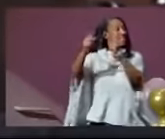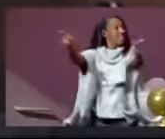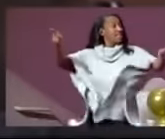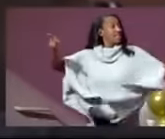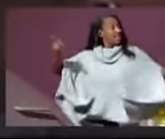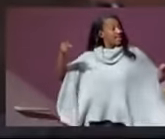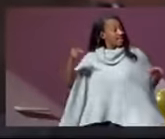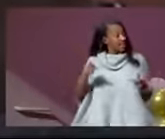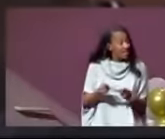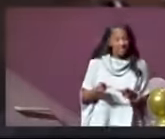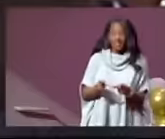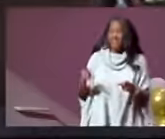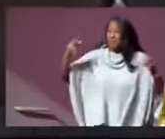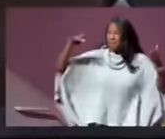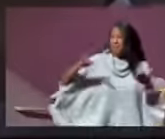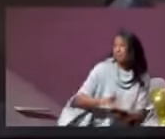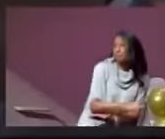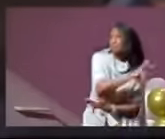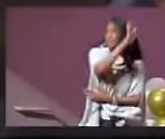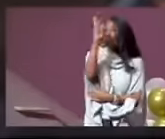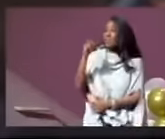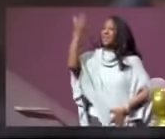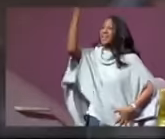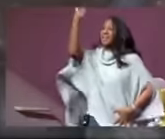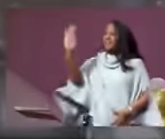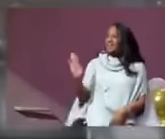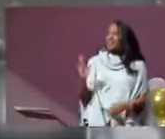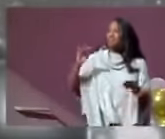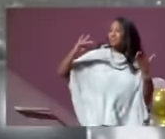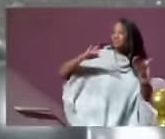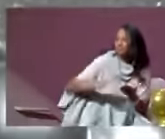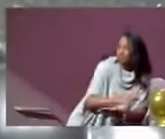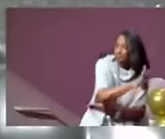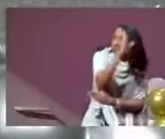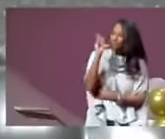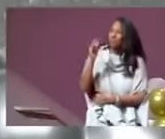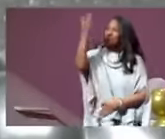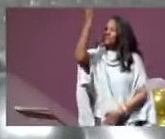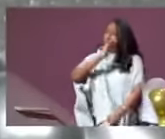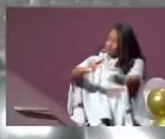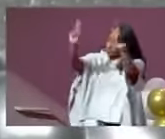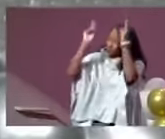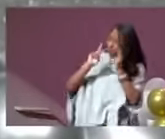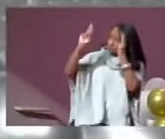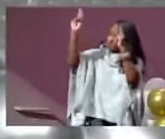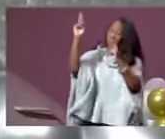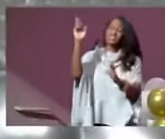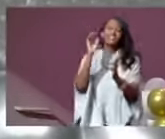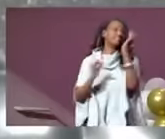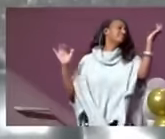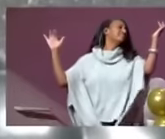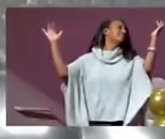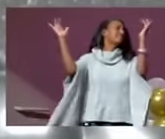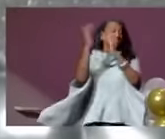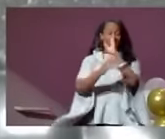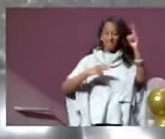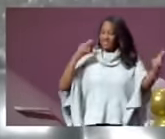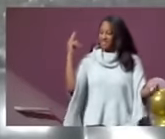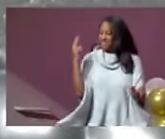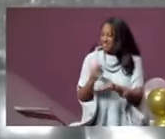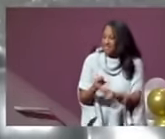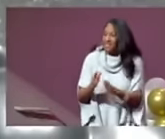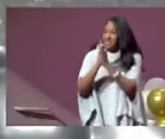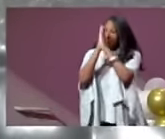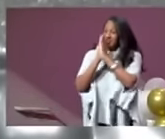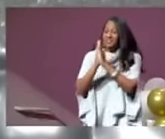place. Be glorified. God, be glorified. God, be glorified. In Jesus' name, we pray.